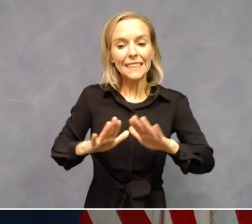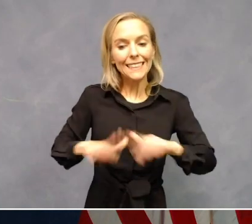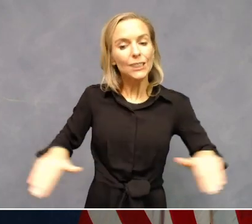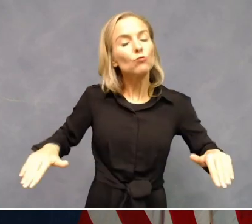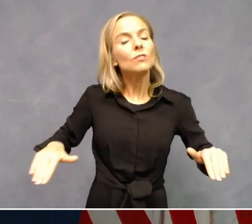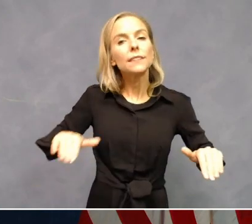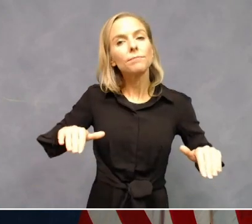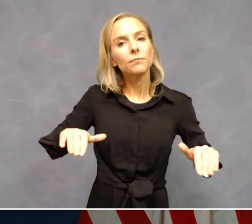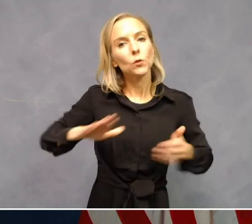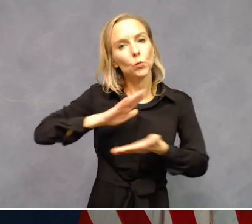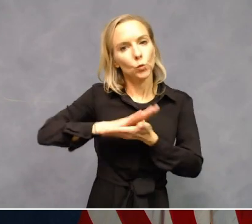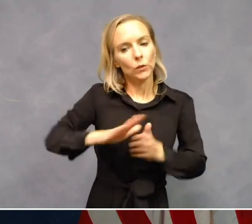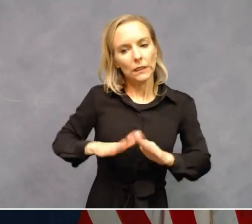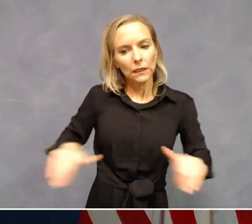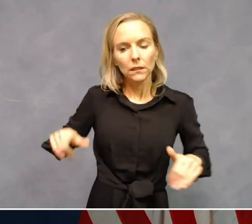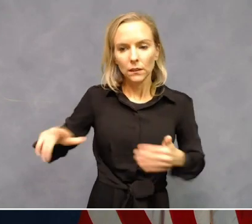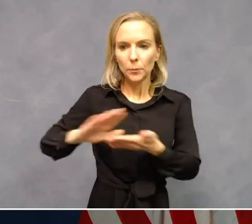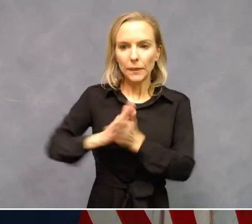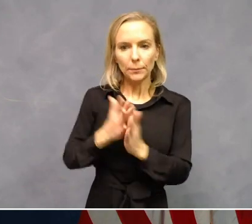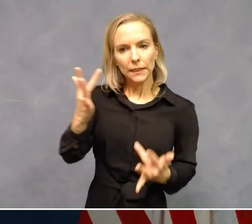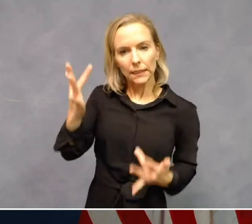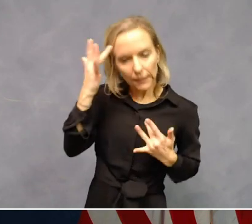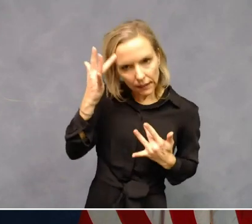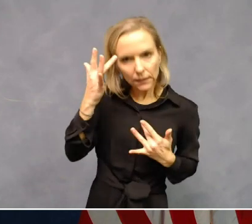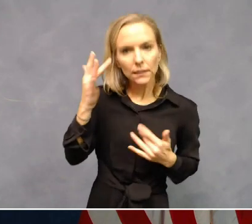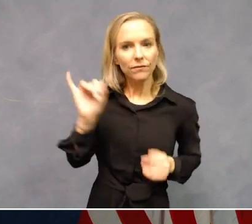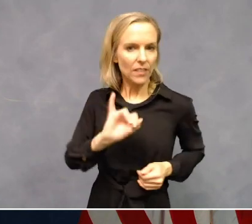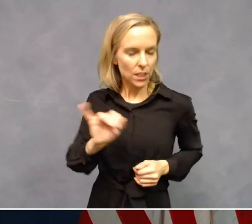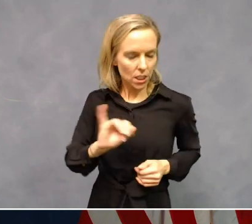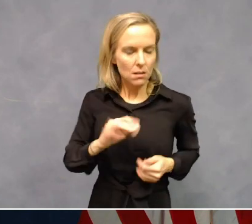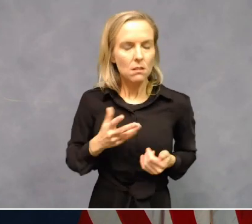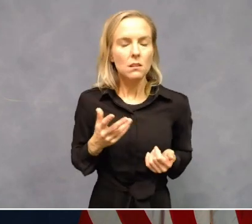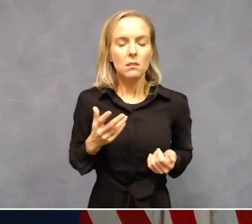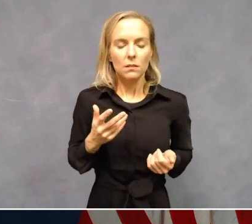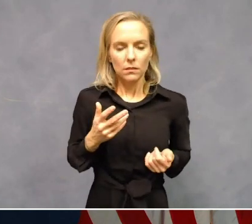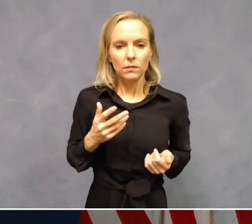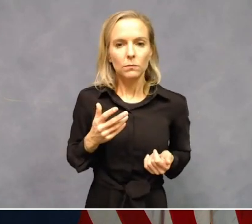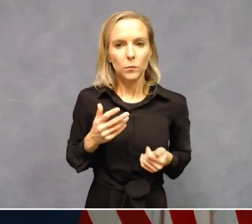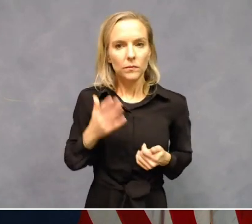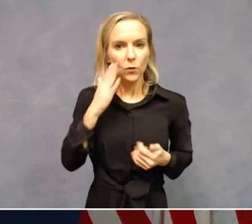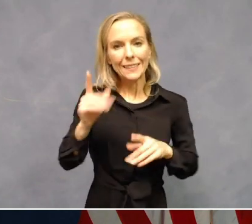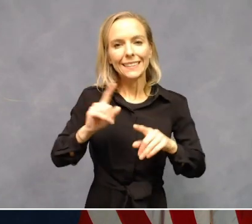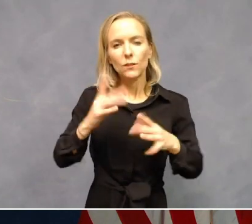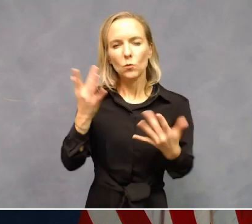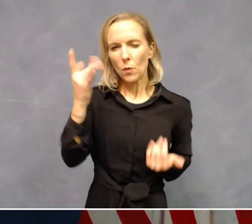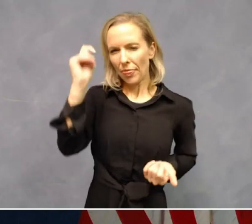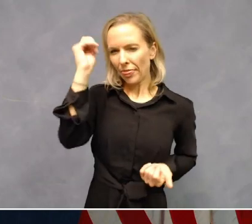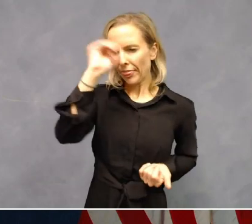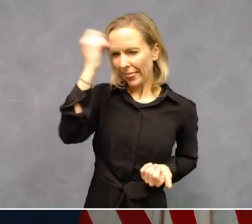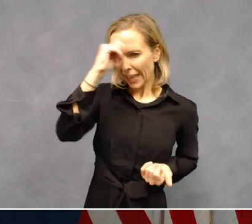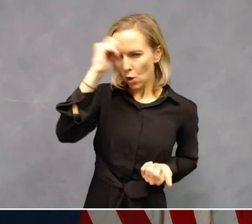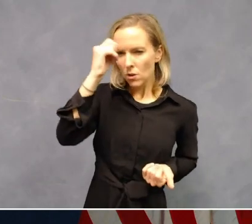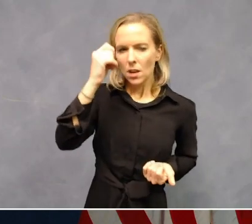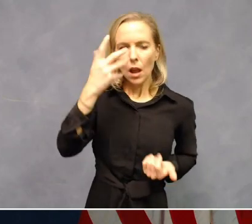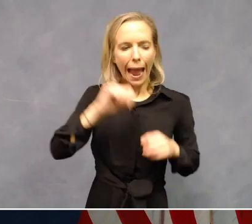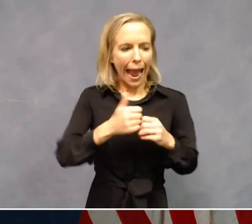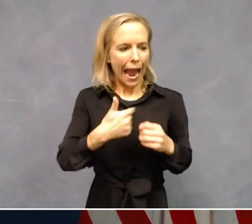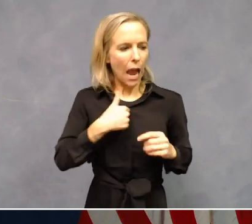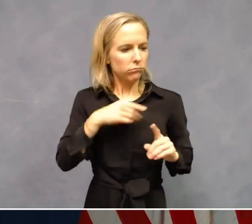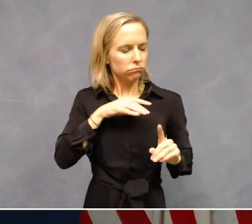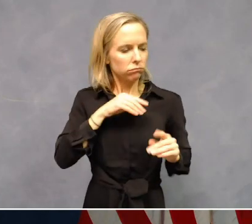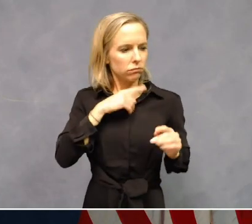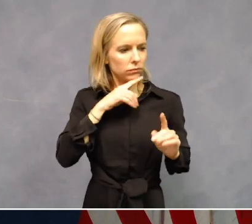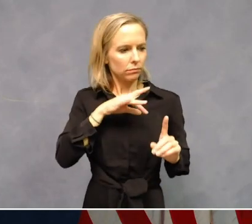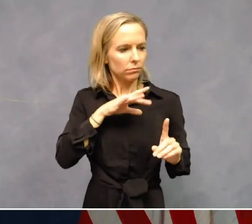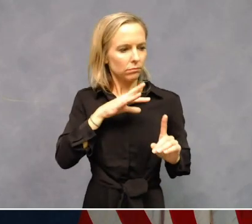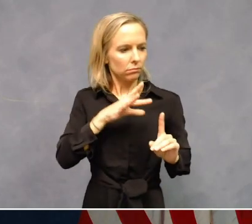who are becoming infected. I know that there are different theories about transmission here or transmission there. The fact is our kids